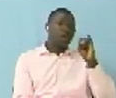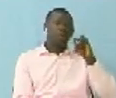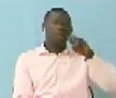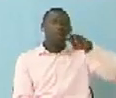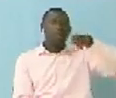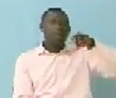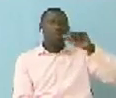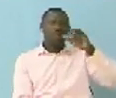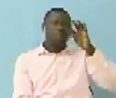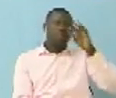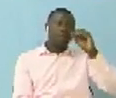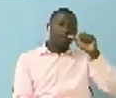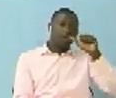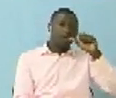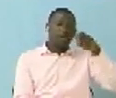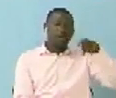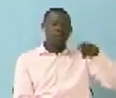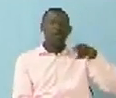interrogated.